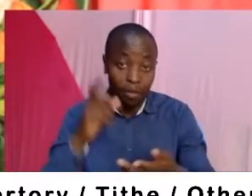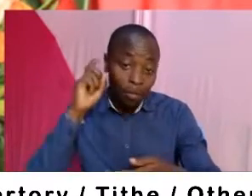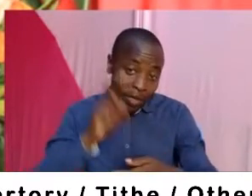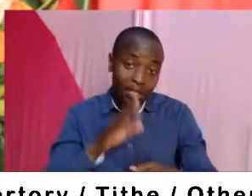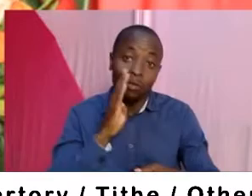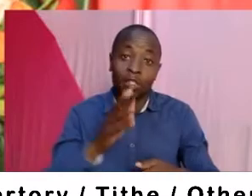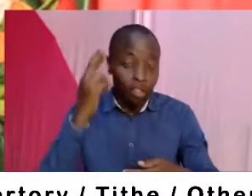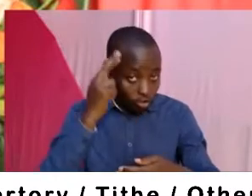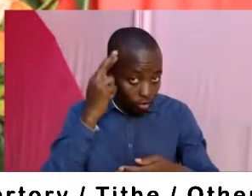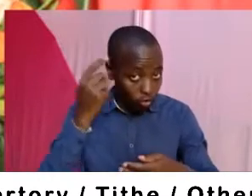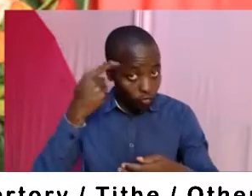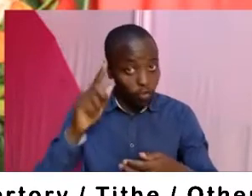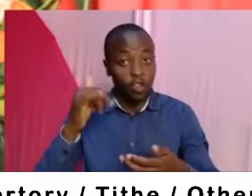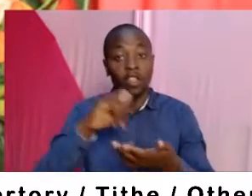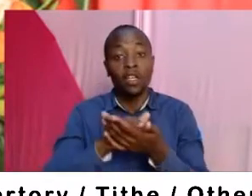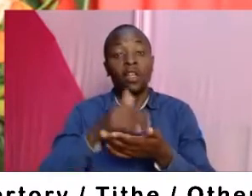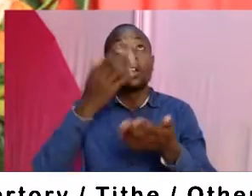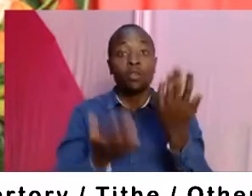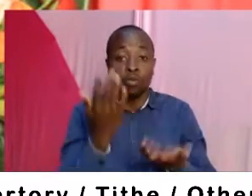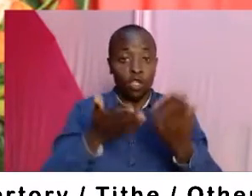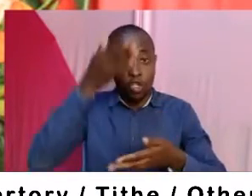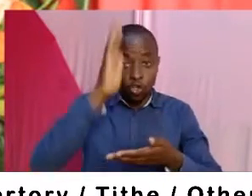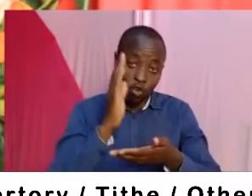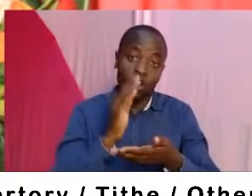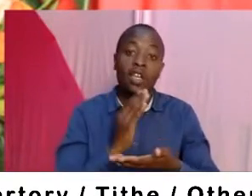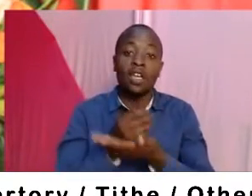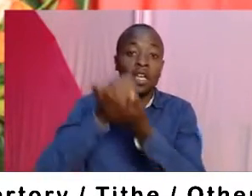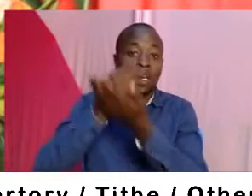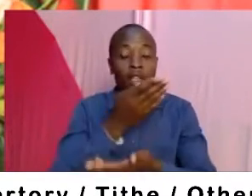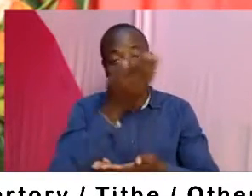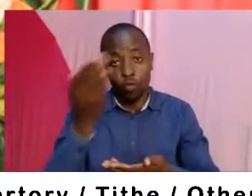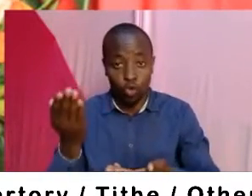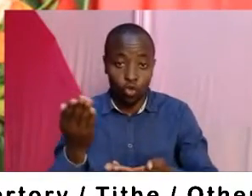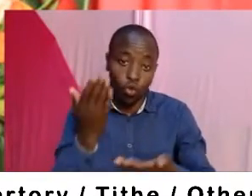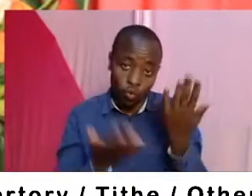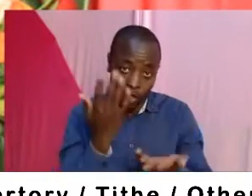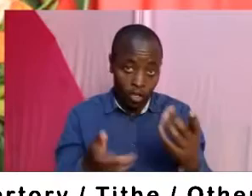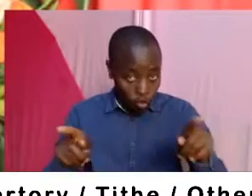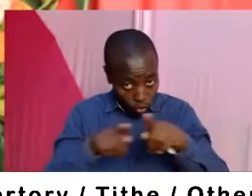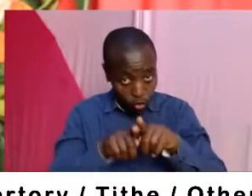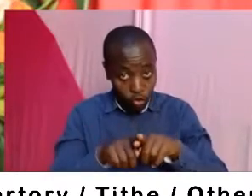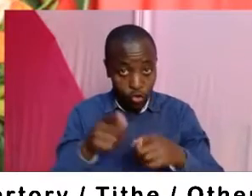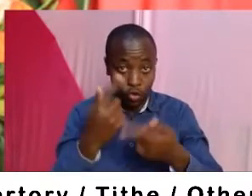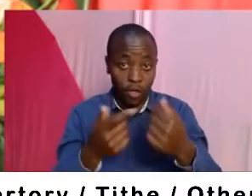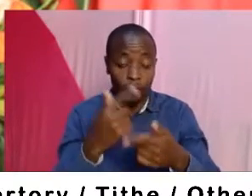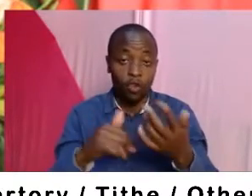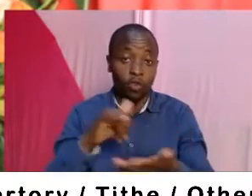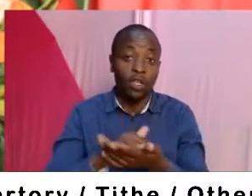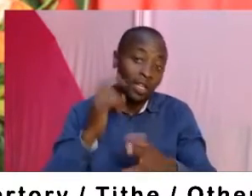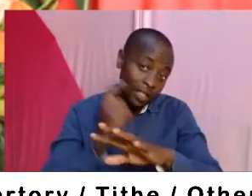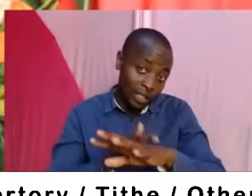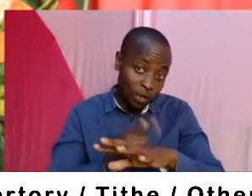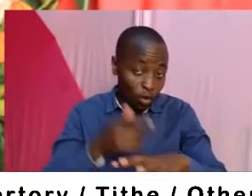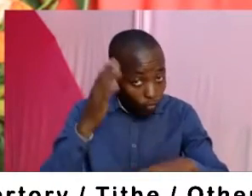reason for that. So may God lead you, may God help you, and may God guide you. And may you also reach that point and position of